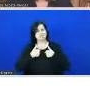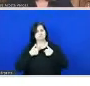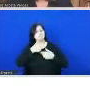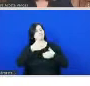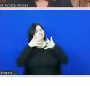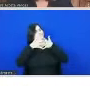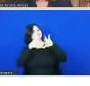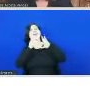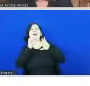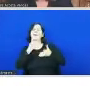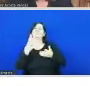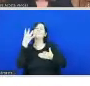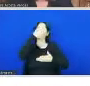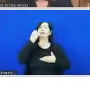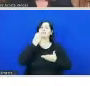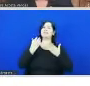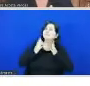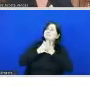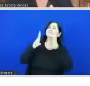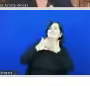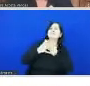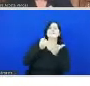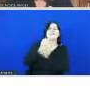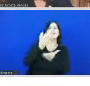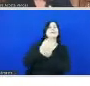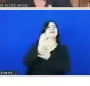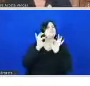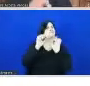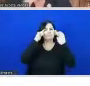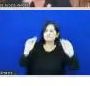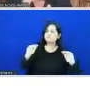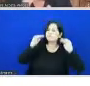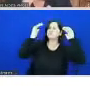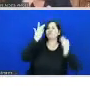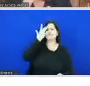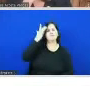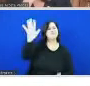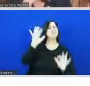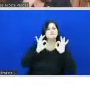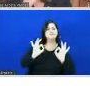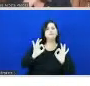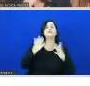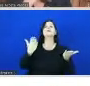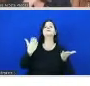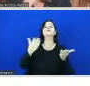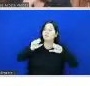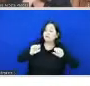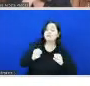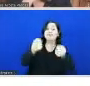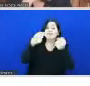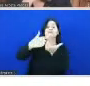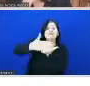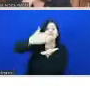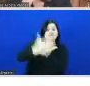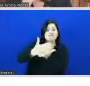although I would invite us to really include some stretch goals. It may not be achievable this year, but we have, I think, a five-year